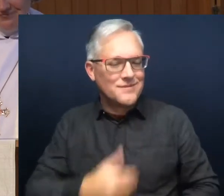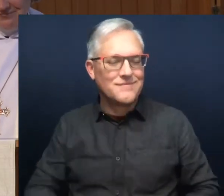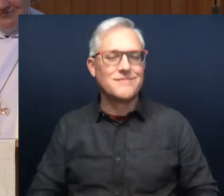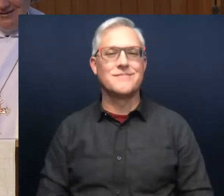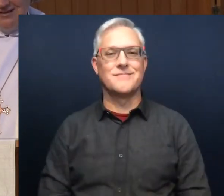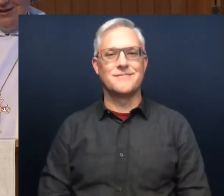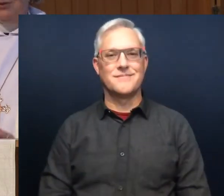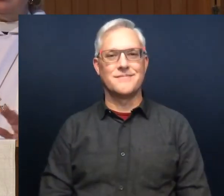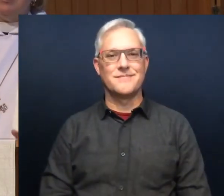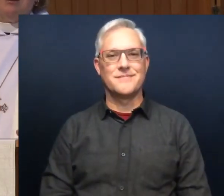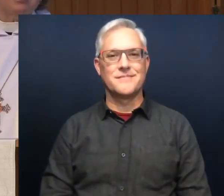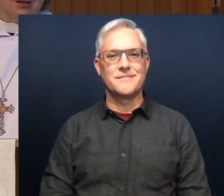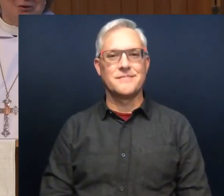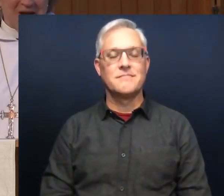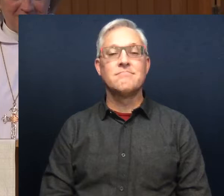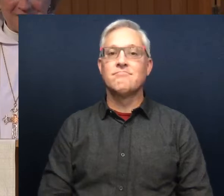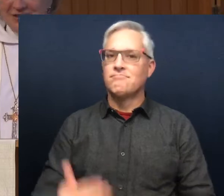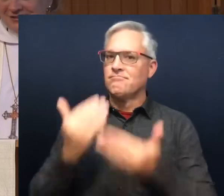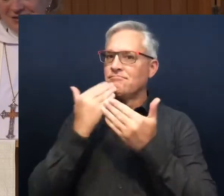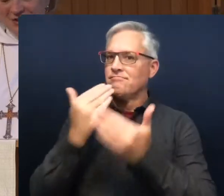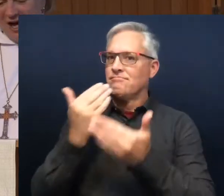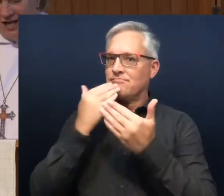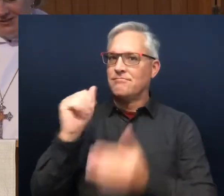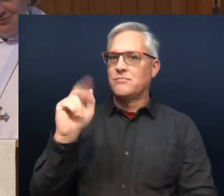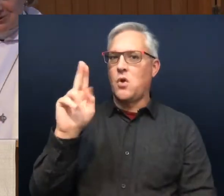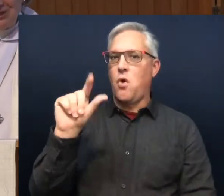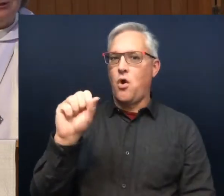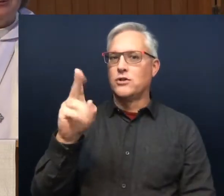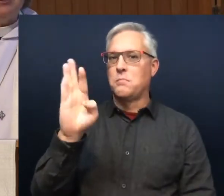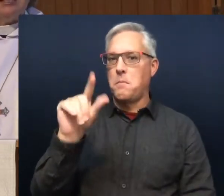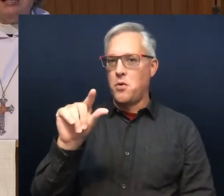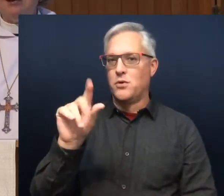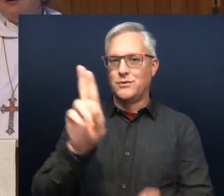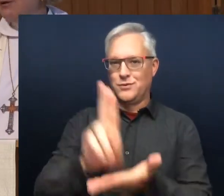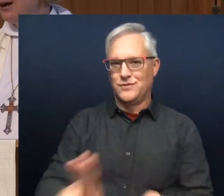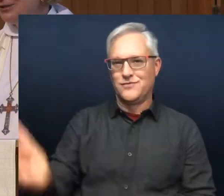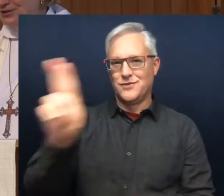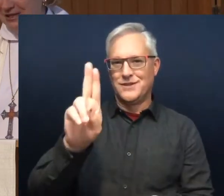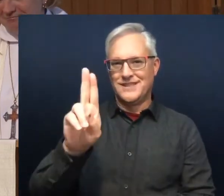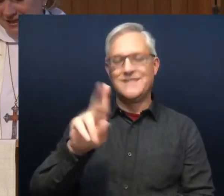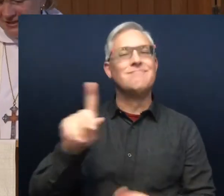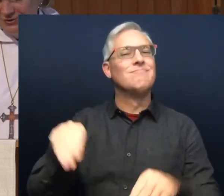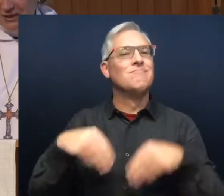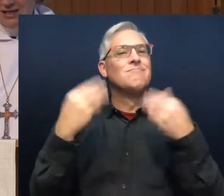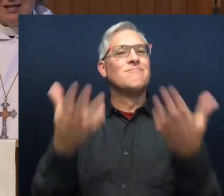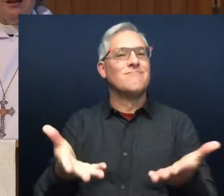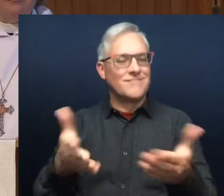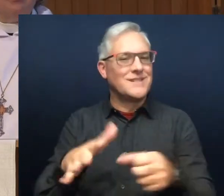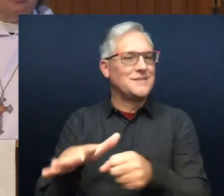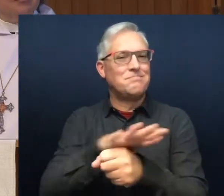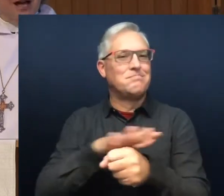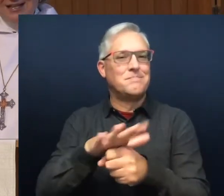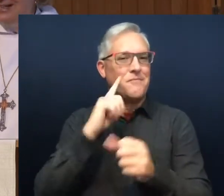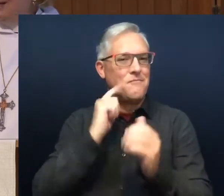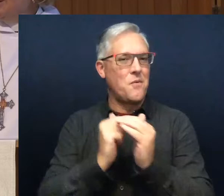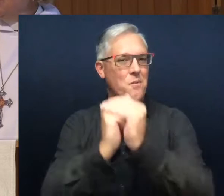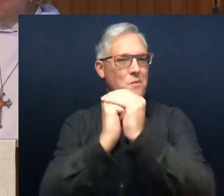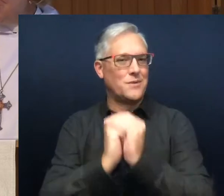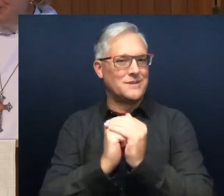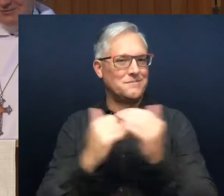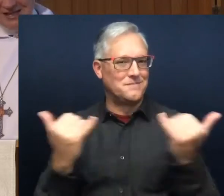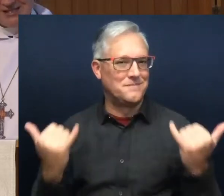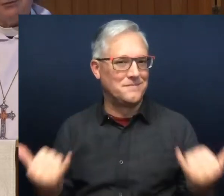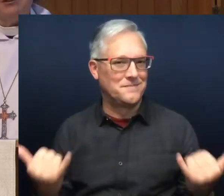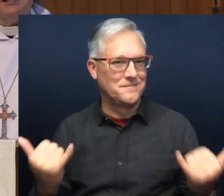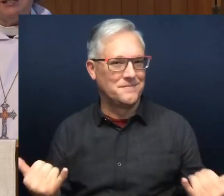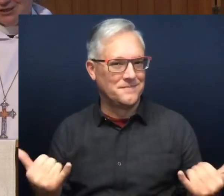initiative. We are so grateful to Augsburg University, our partner in ministry, for providing the